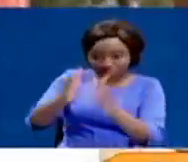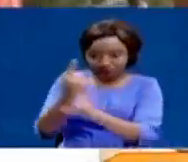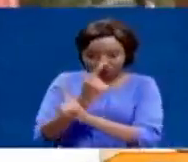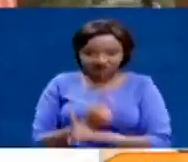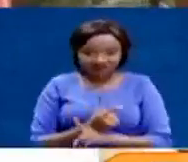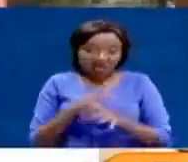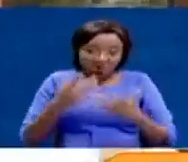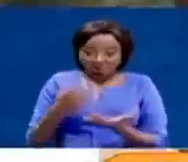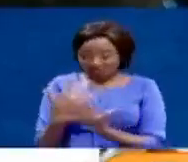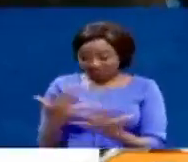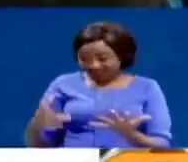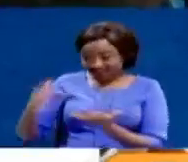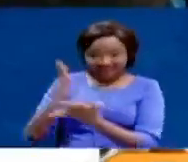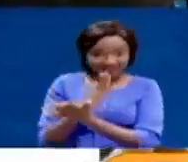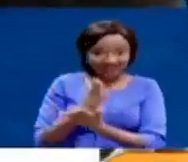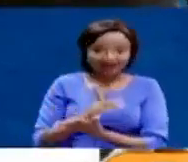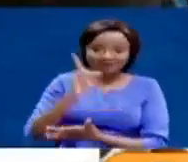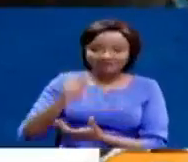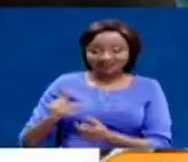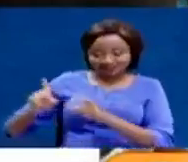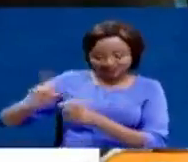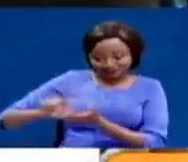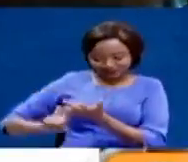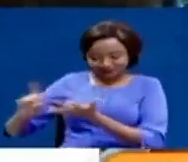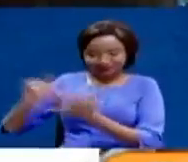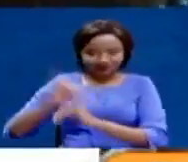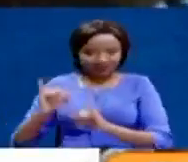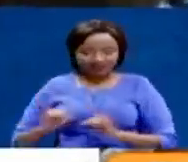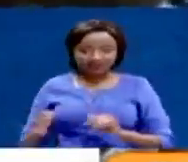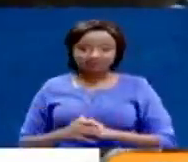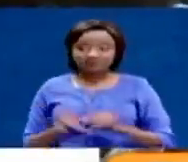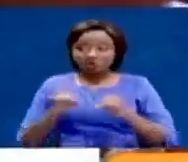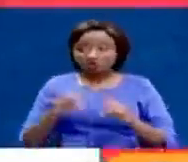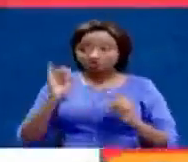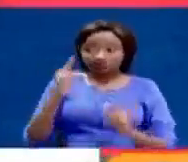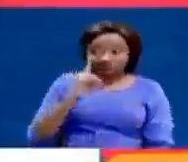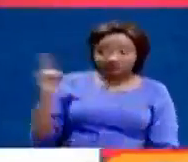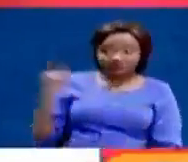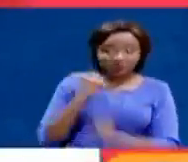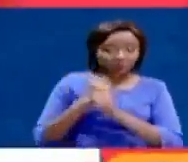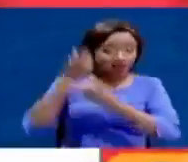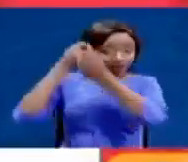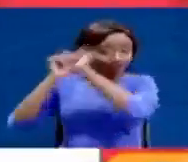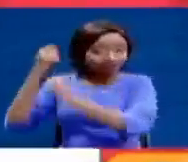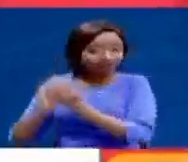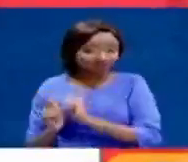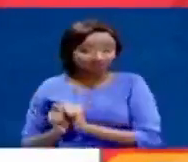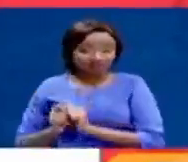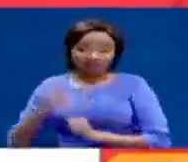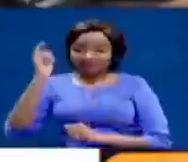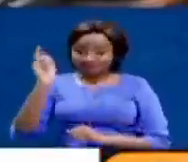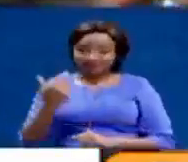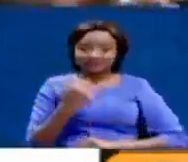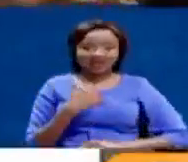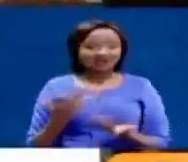of shared tools. Business owners running barbershops, salons and other beauty spots have also not been spared. They will have to